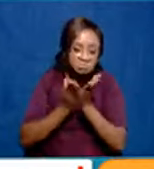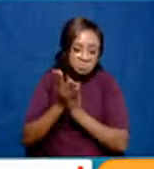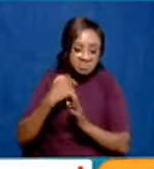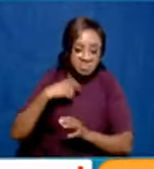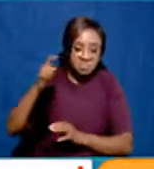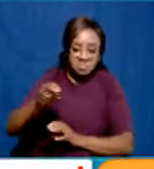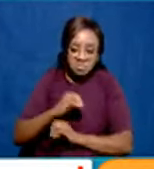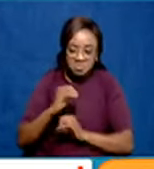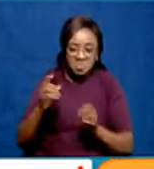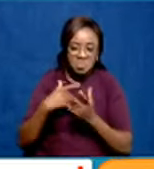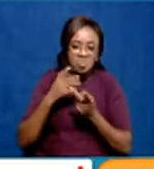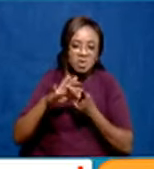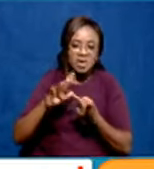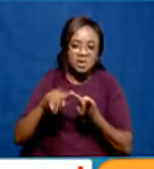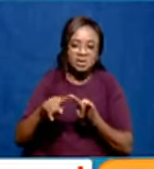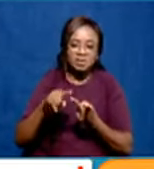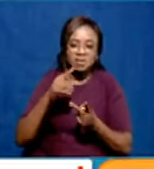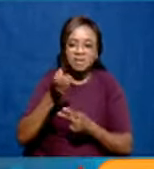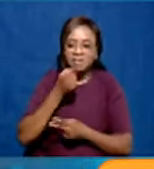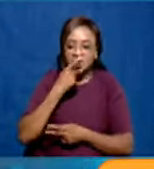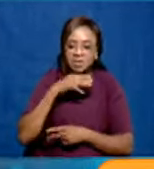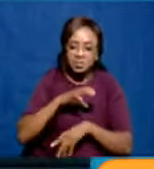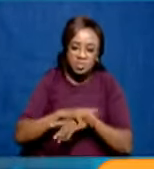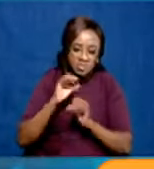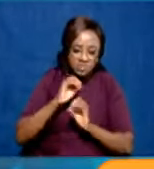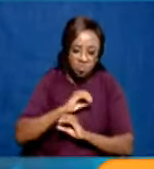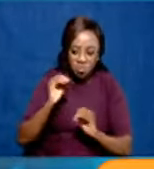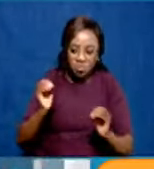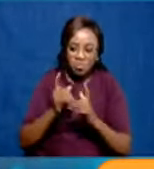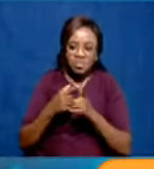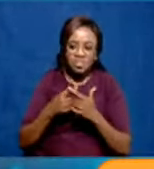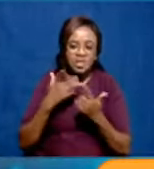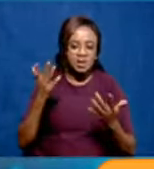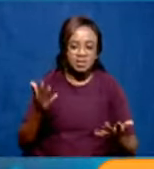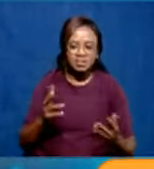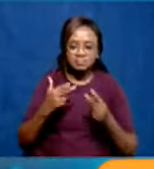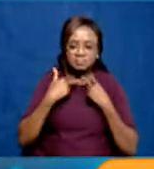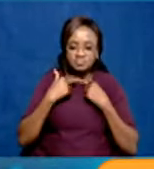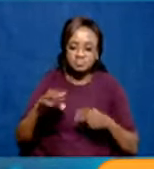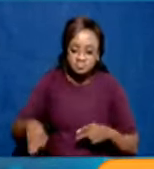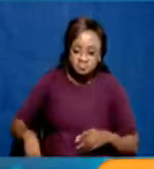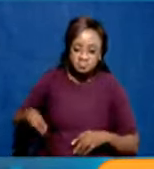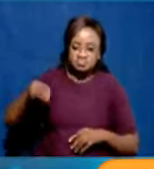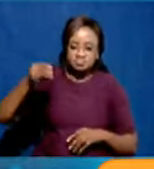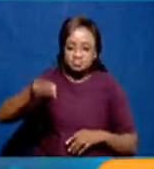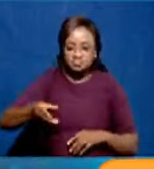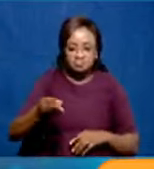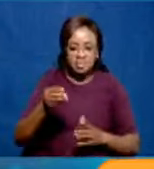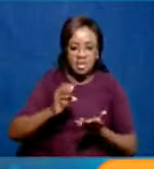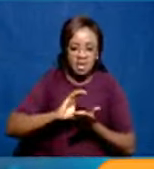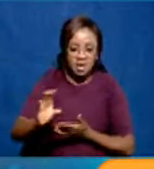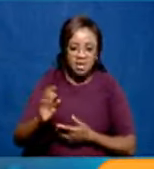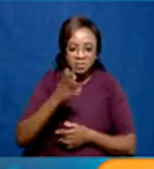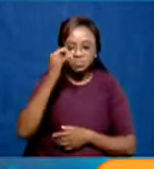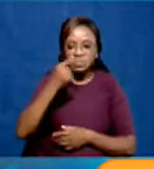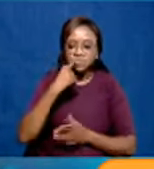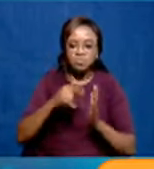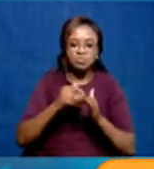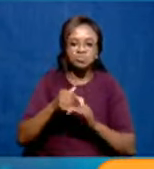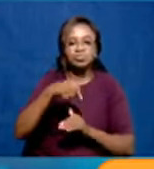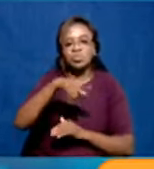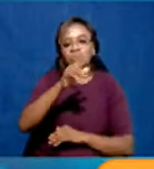you do not get the medication. And again, then we end up in the question of out of pocket because you're told, go buy it in the next